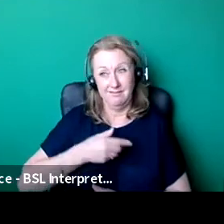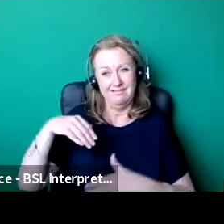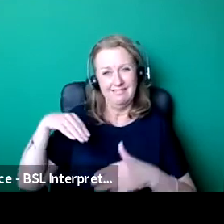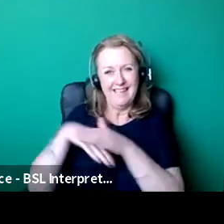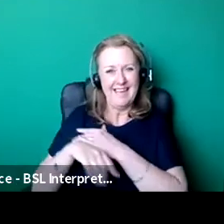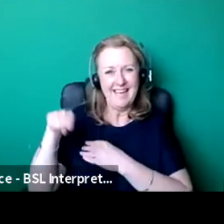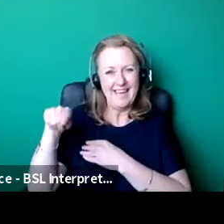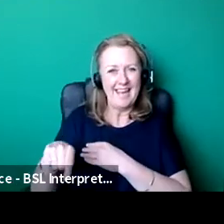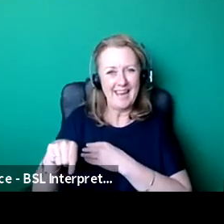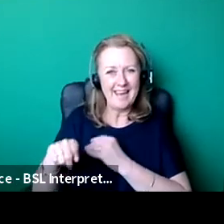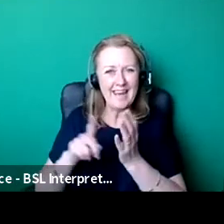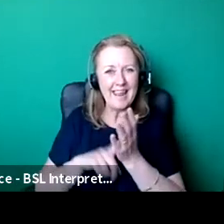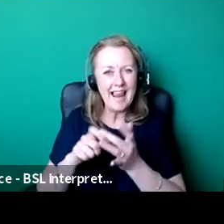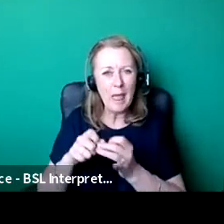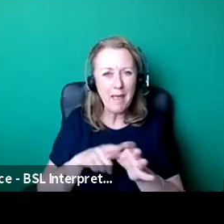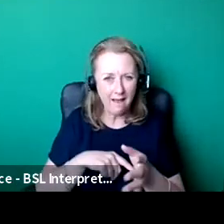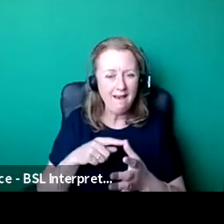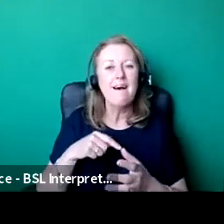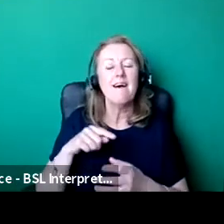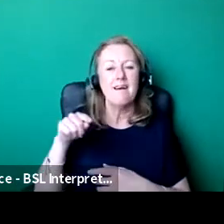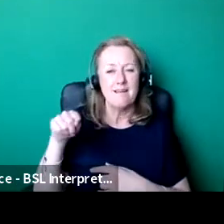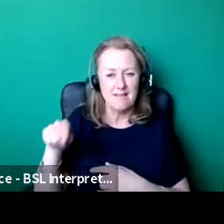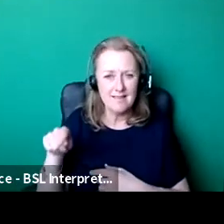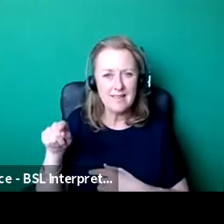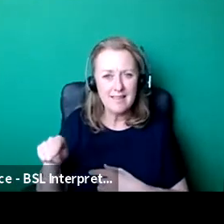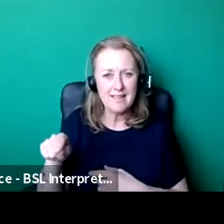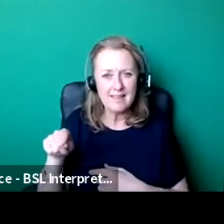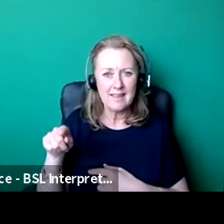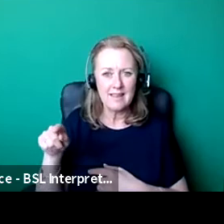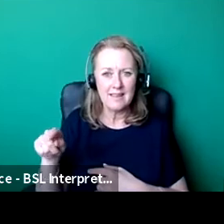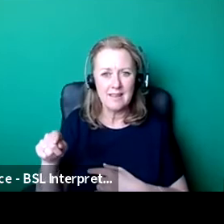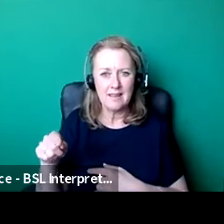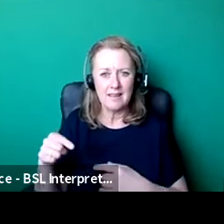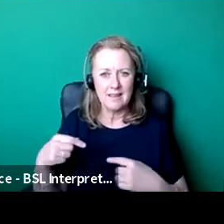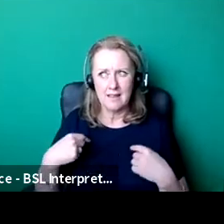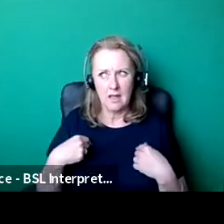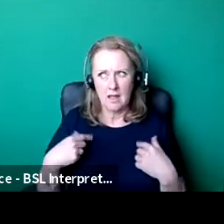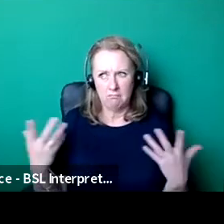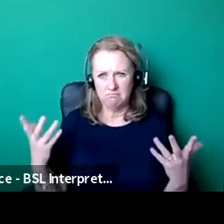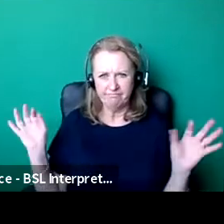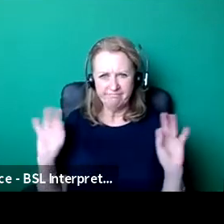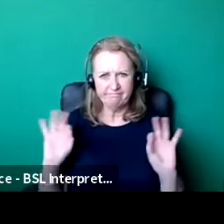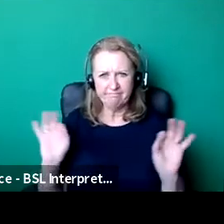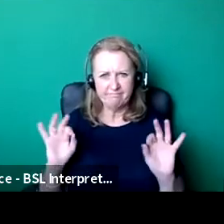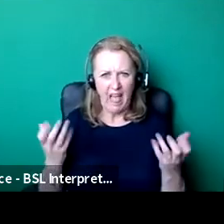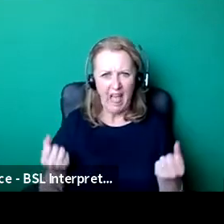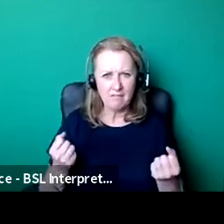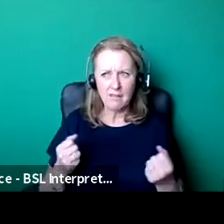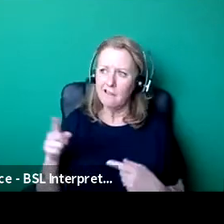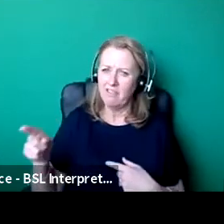majority of the public, men and women, happen to keep thinking, no, we don't have women's rights. Everything's grand in